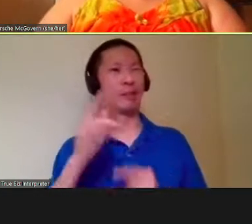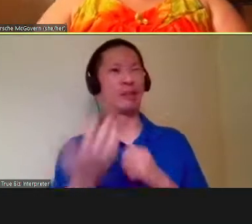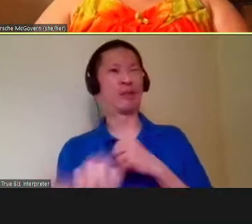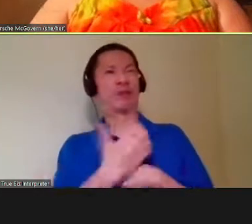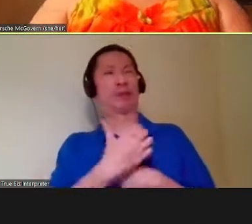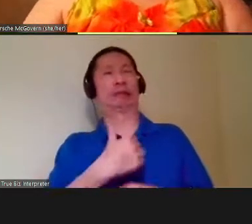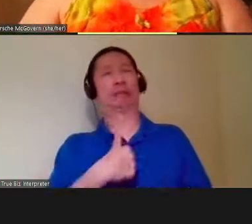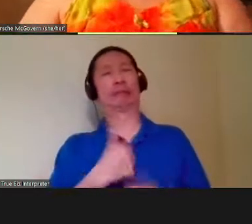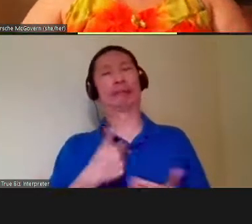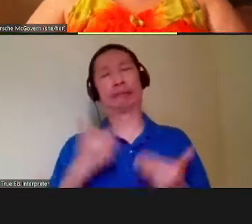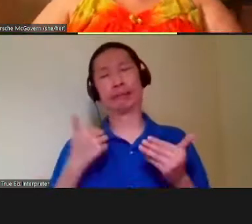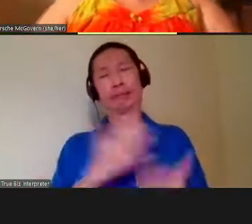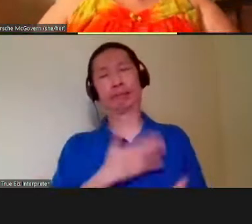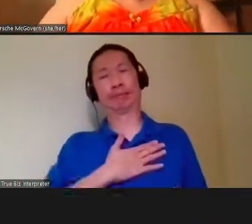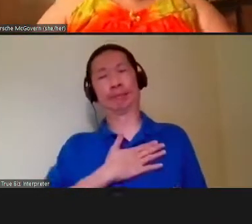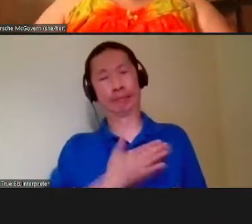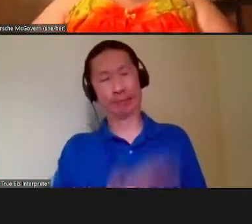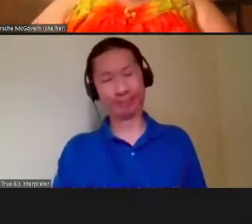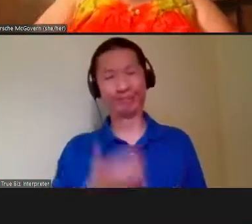do it.